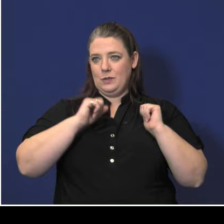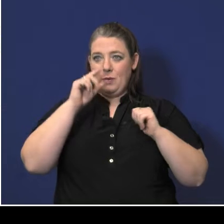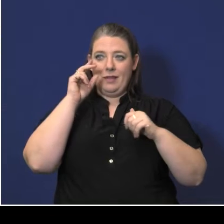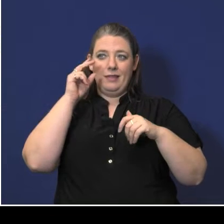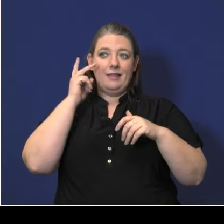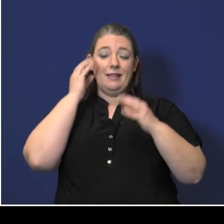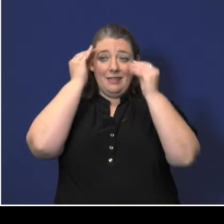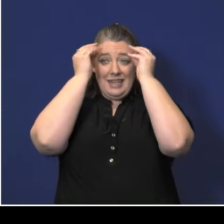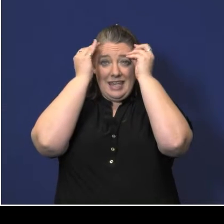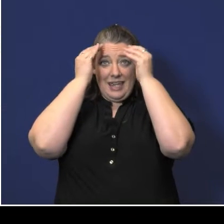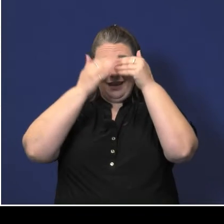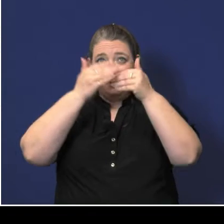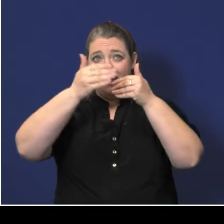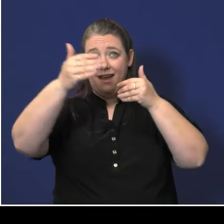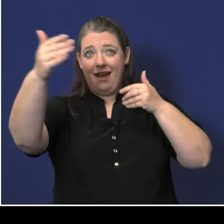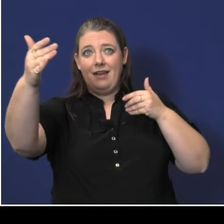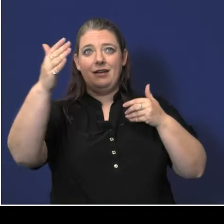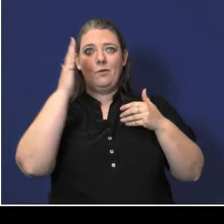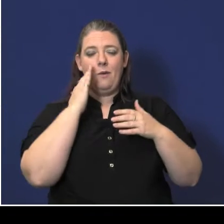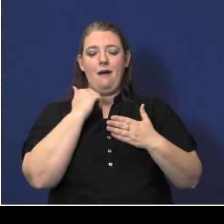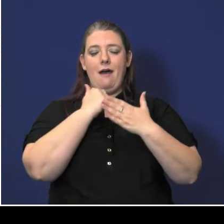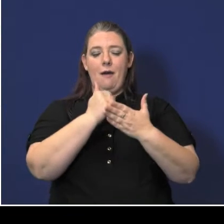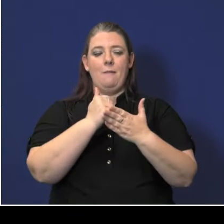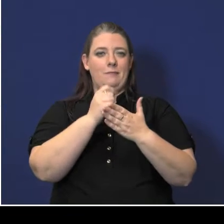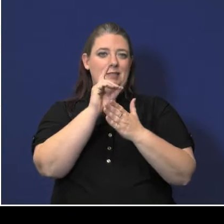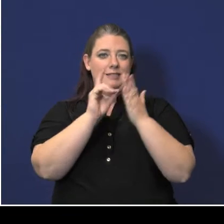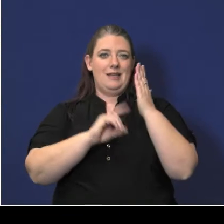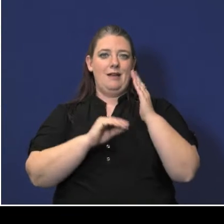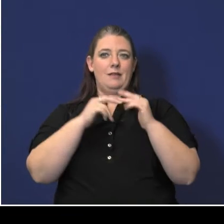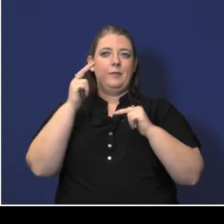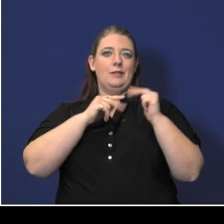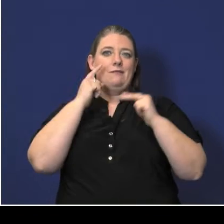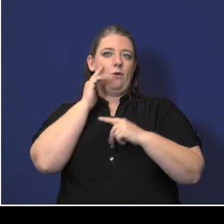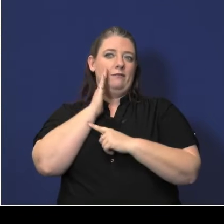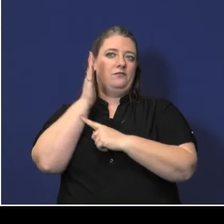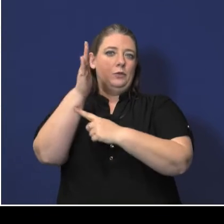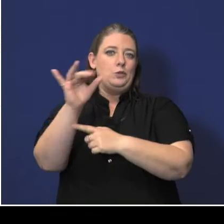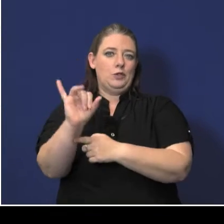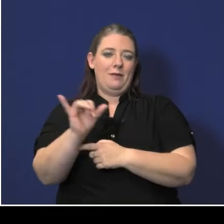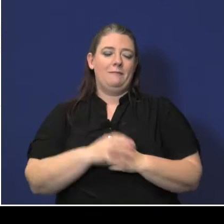building this building not only for now, but also be future ready.